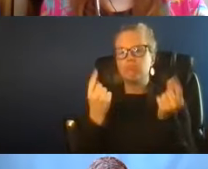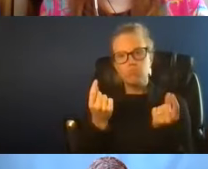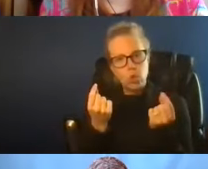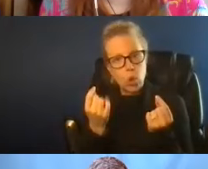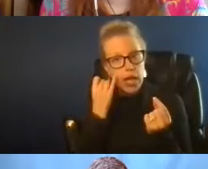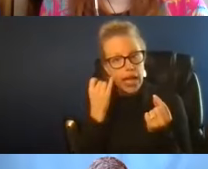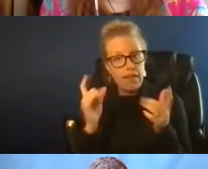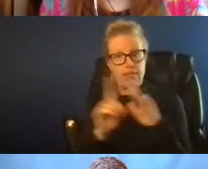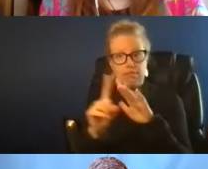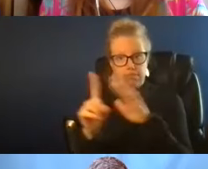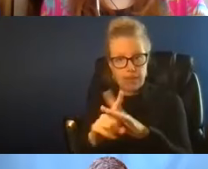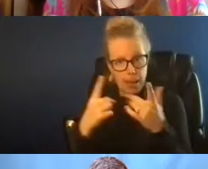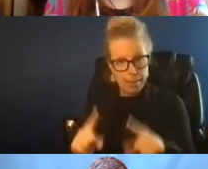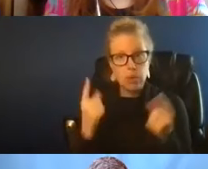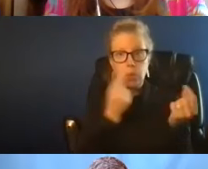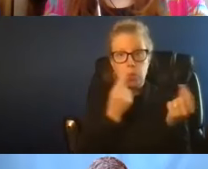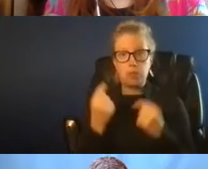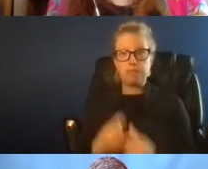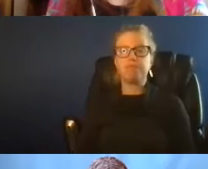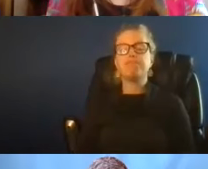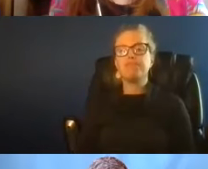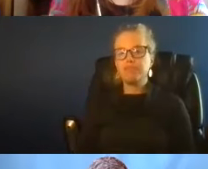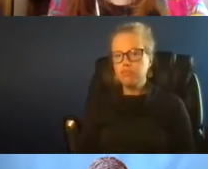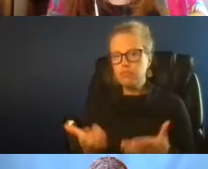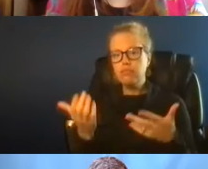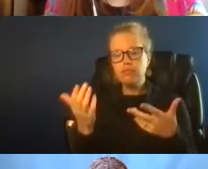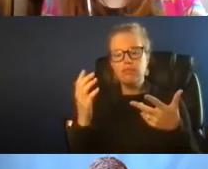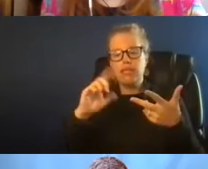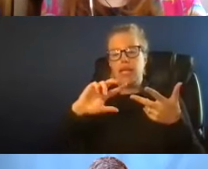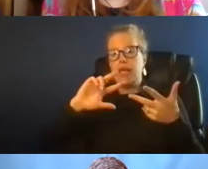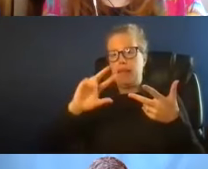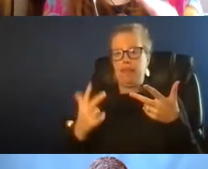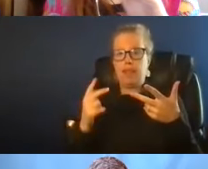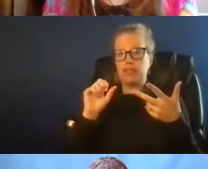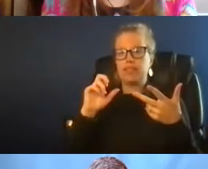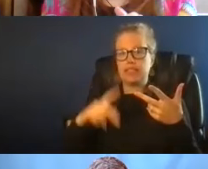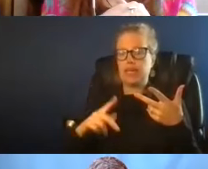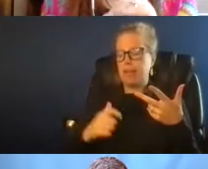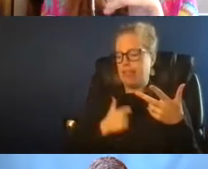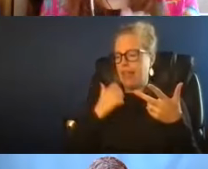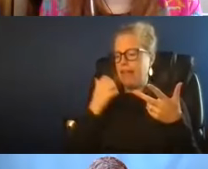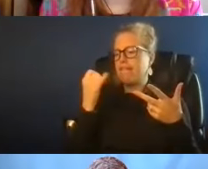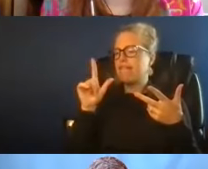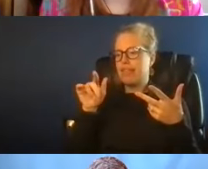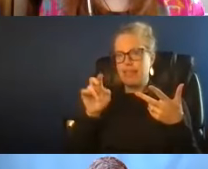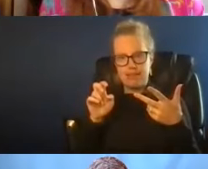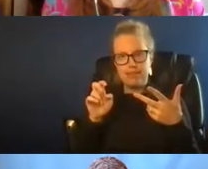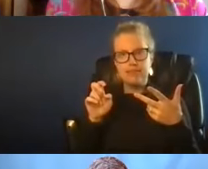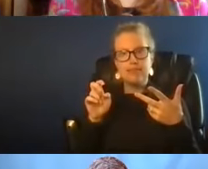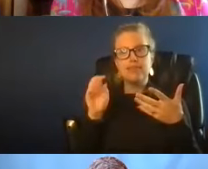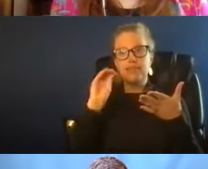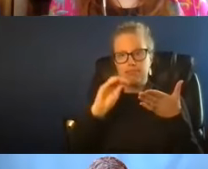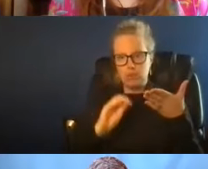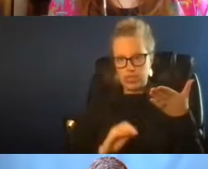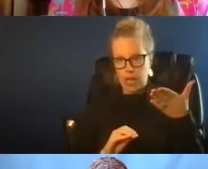come up. And then step 3, we talked about our Lifelines list. This is where we put them down.